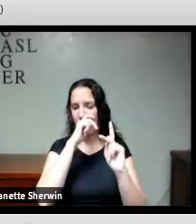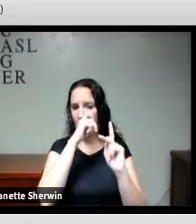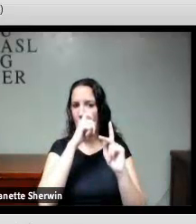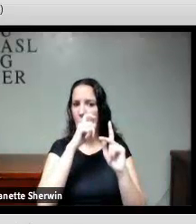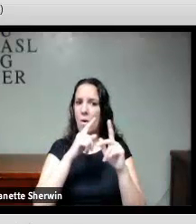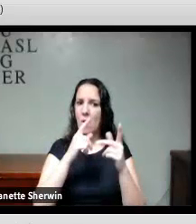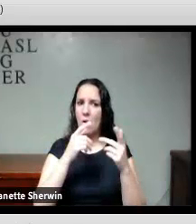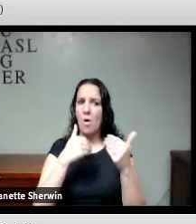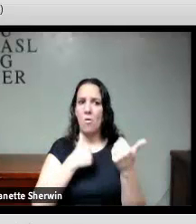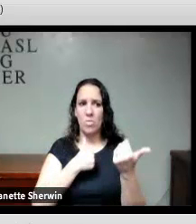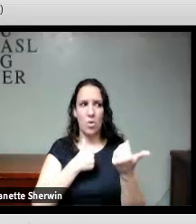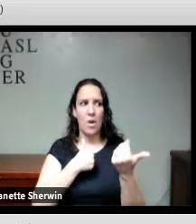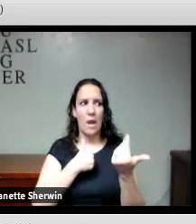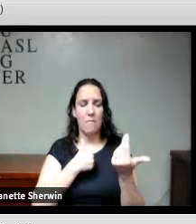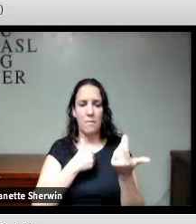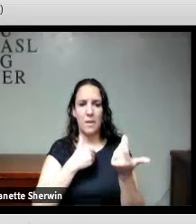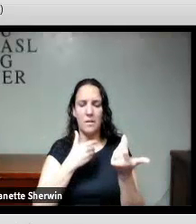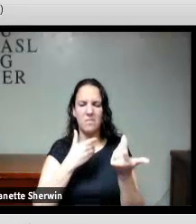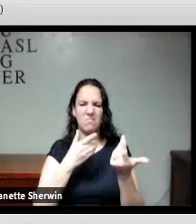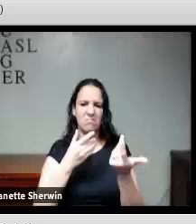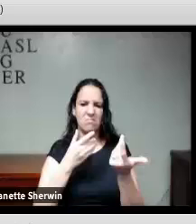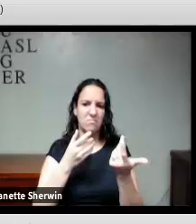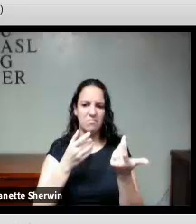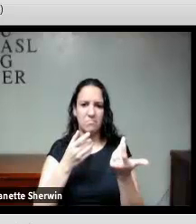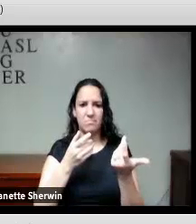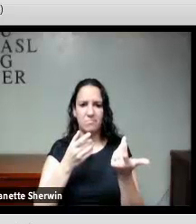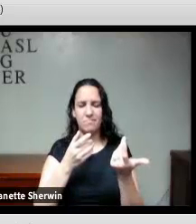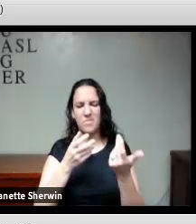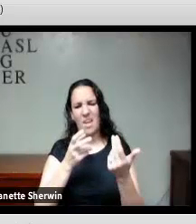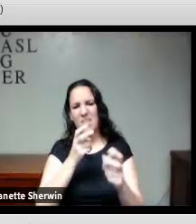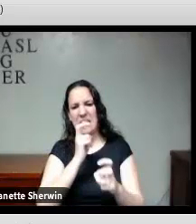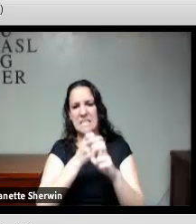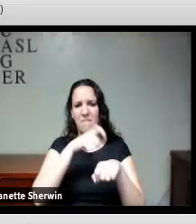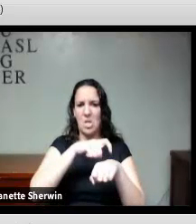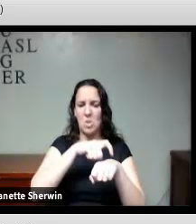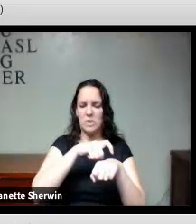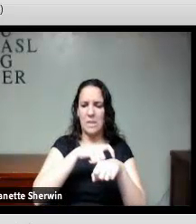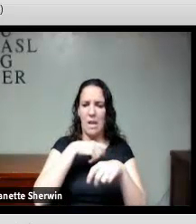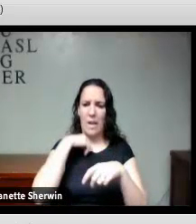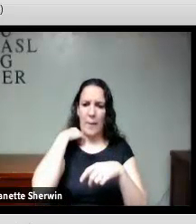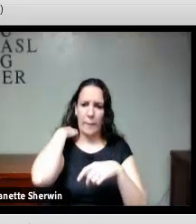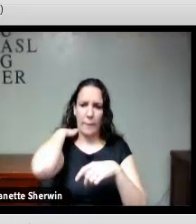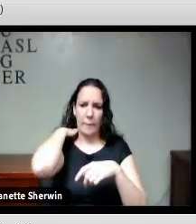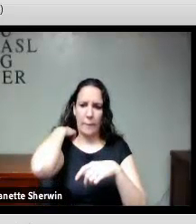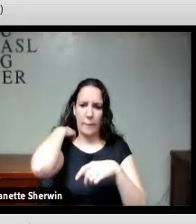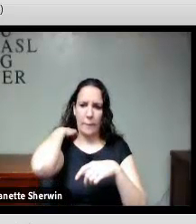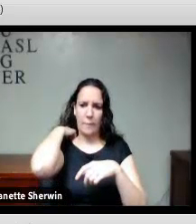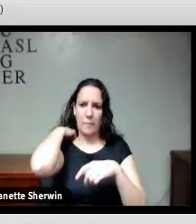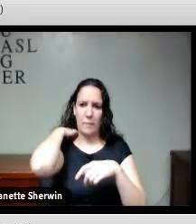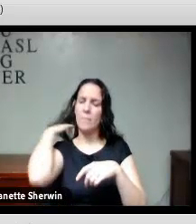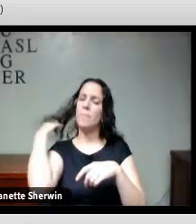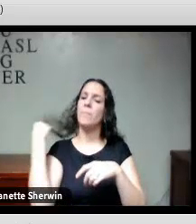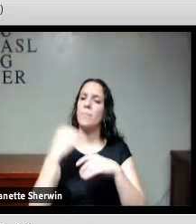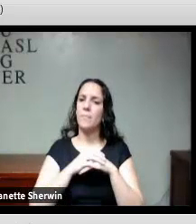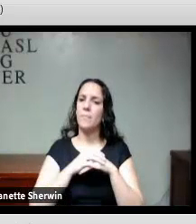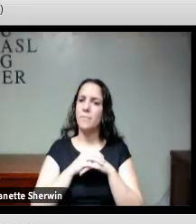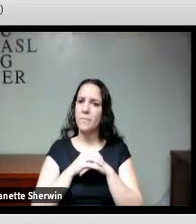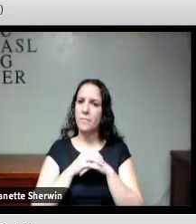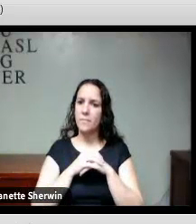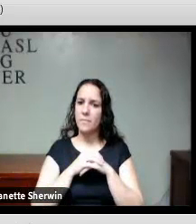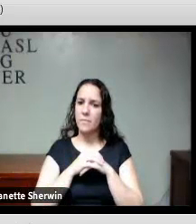with people in the way some of us were taught. Many of us were taught the manners and the courtesy that somebody mentioned